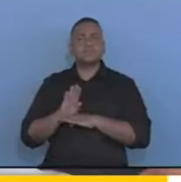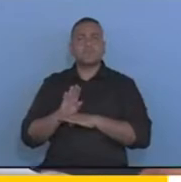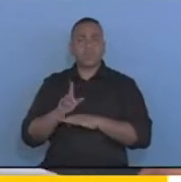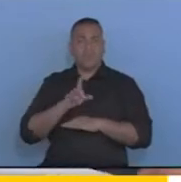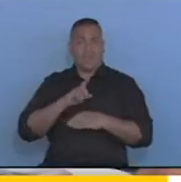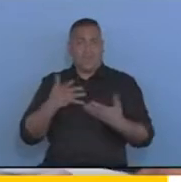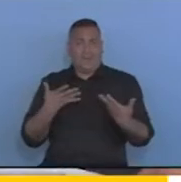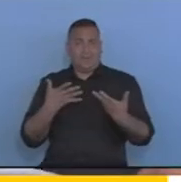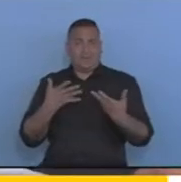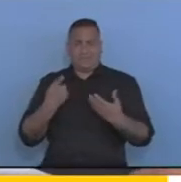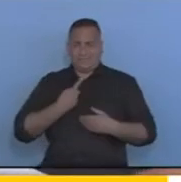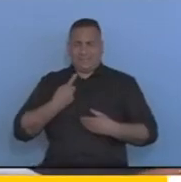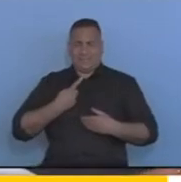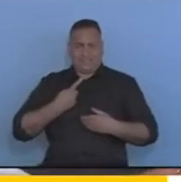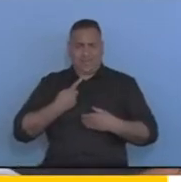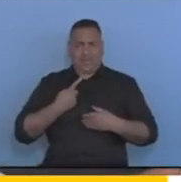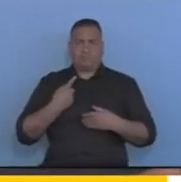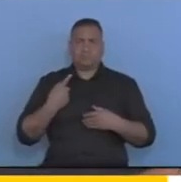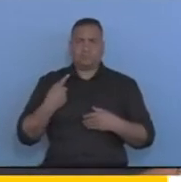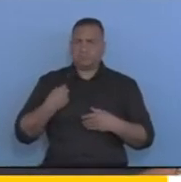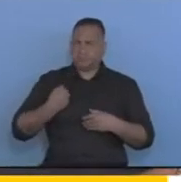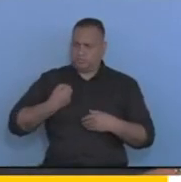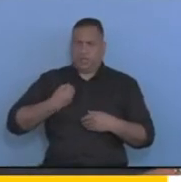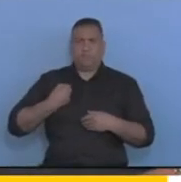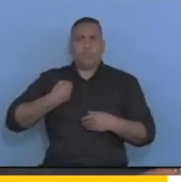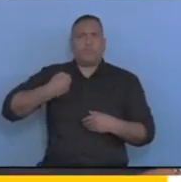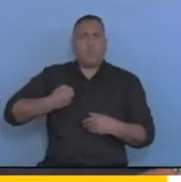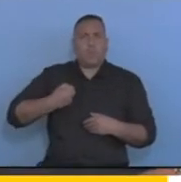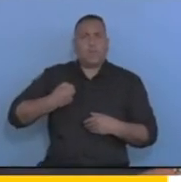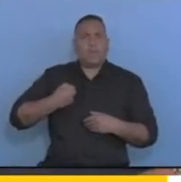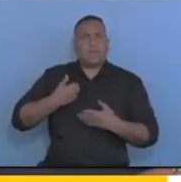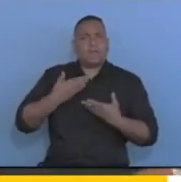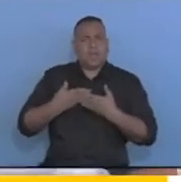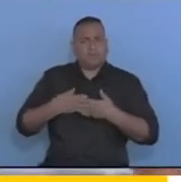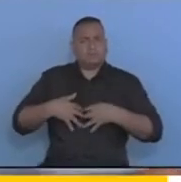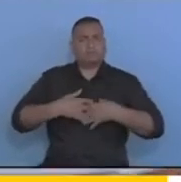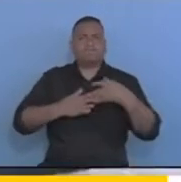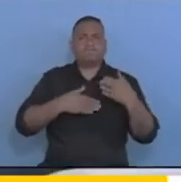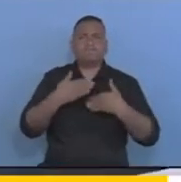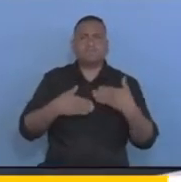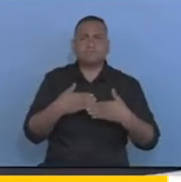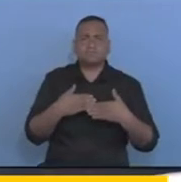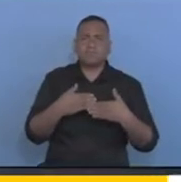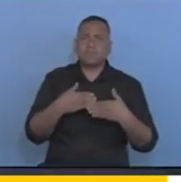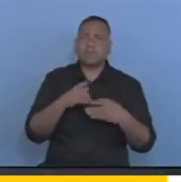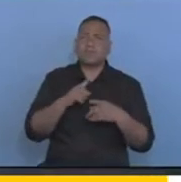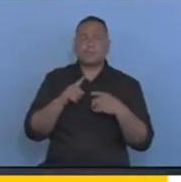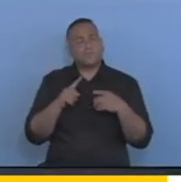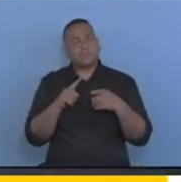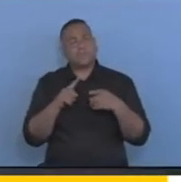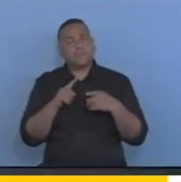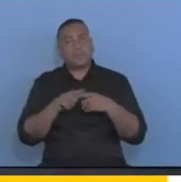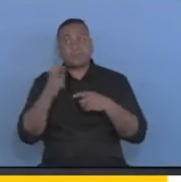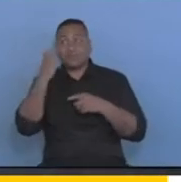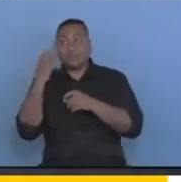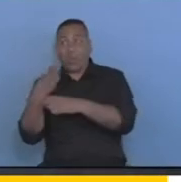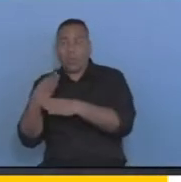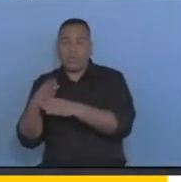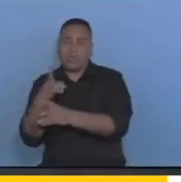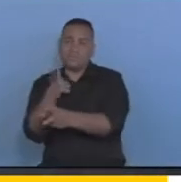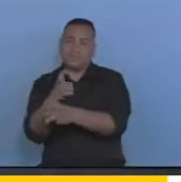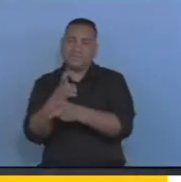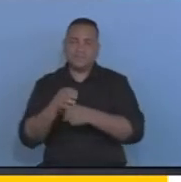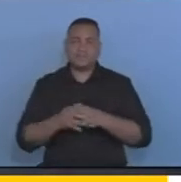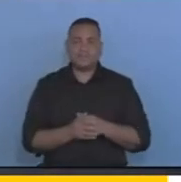no employment, formal employment out in the industry. Yeah, and let me ask you this, because this is a very important question,